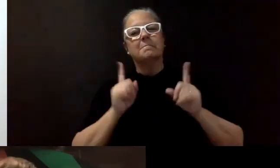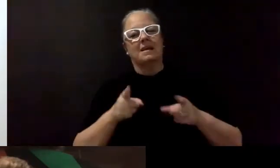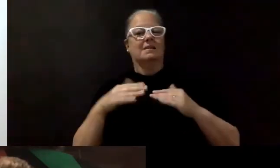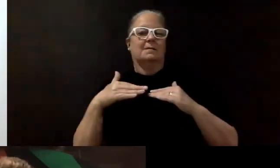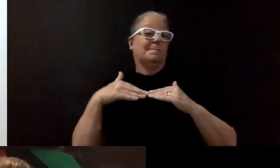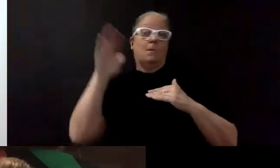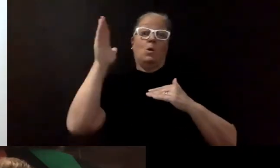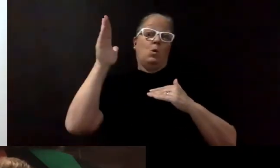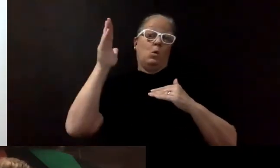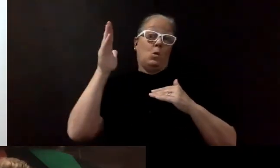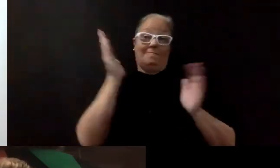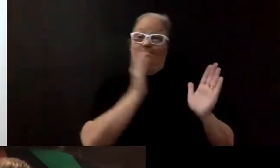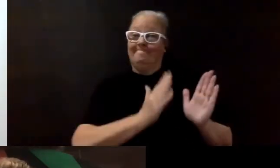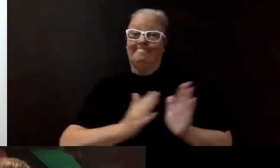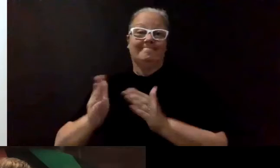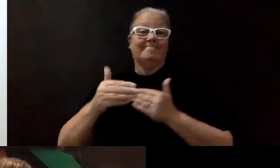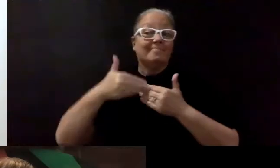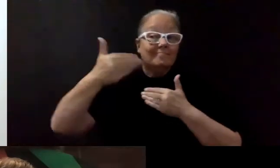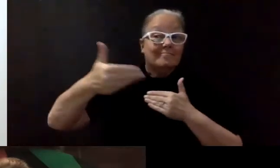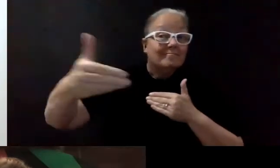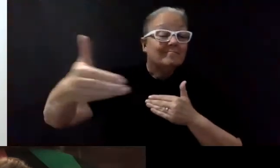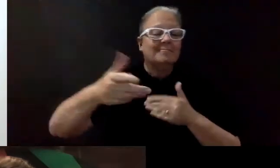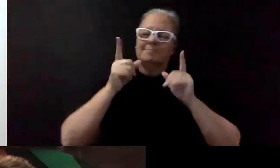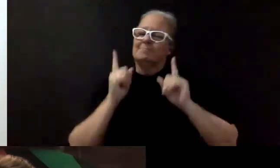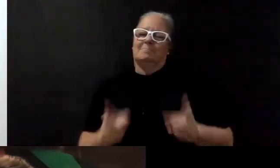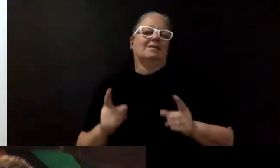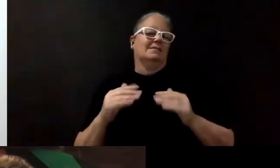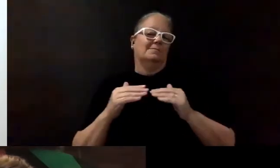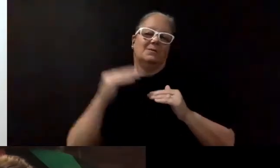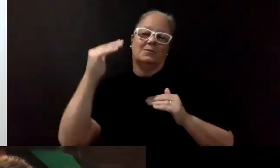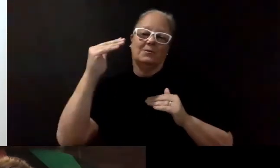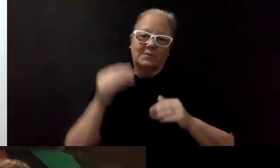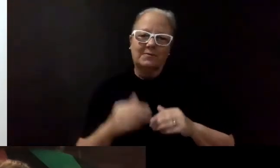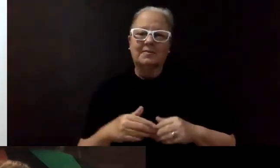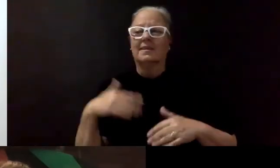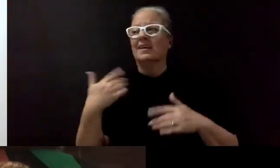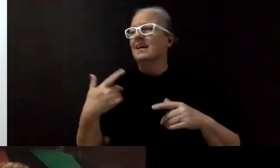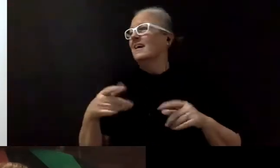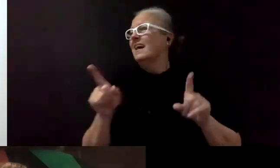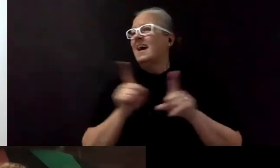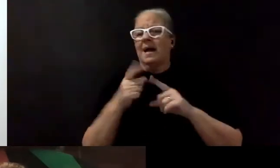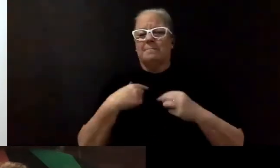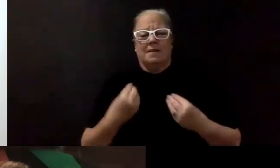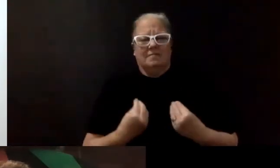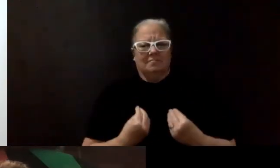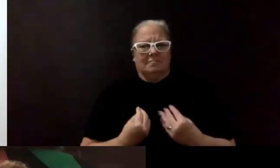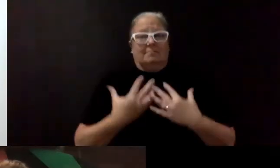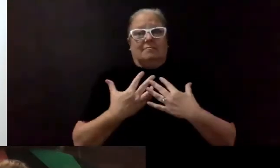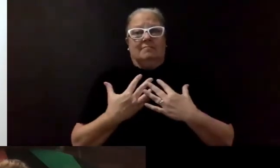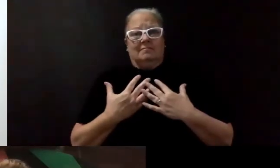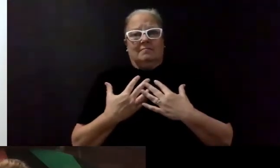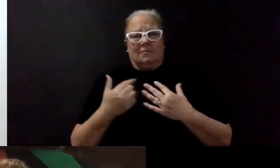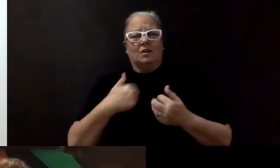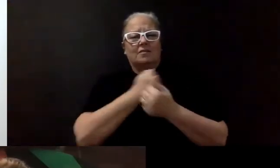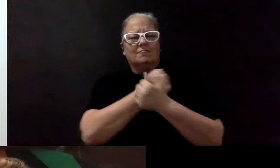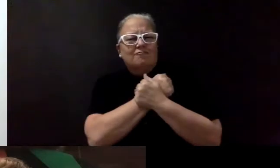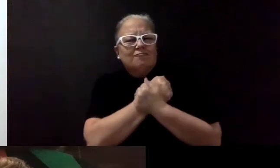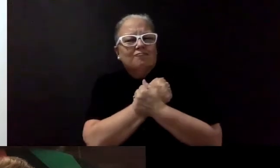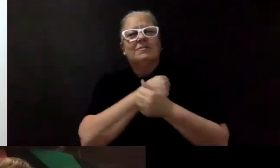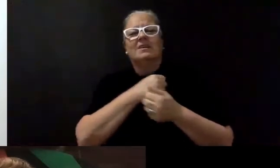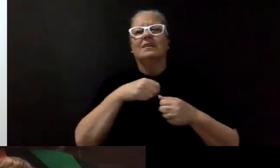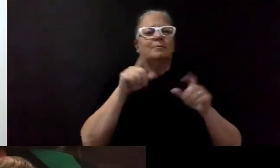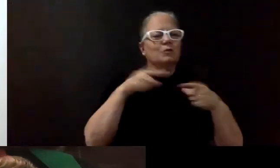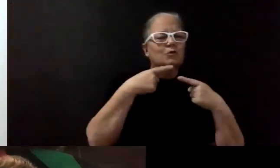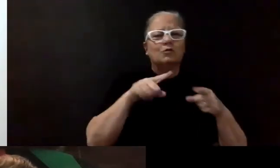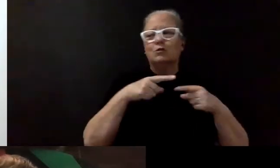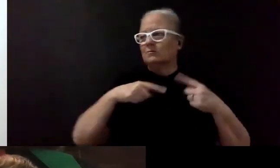had to do more. The energy and the passion of everyone involved was so